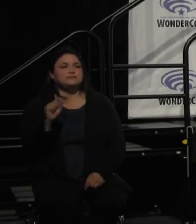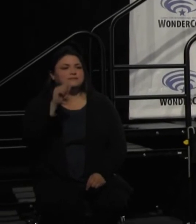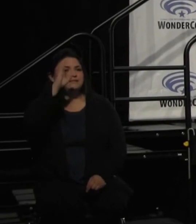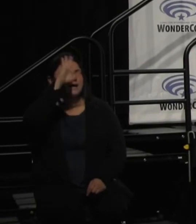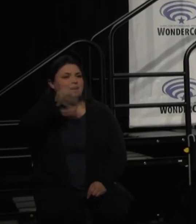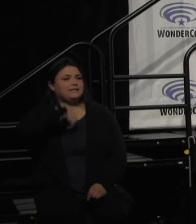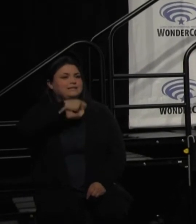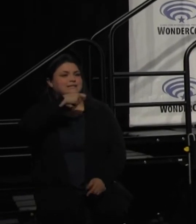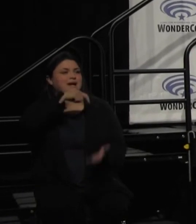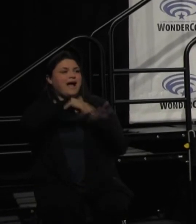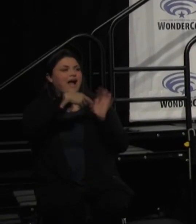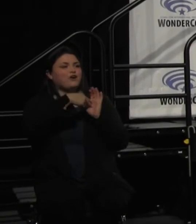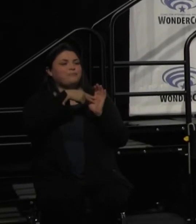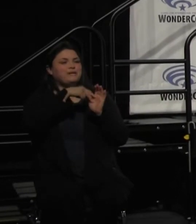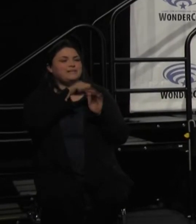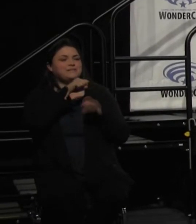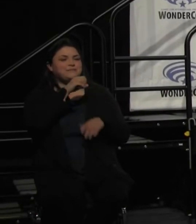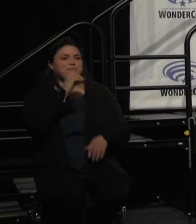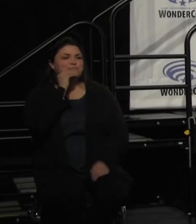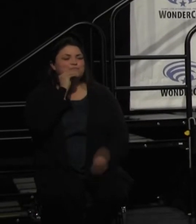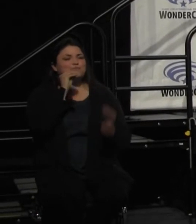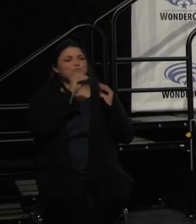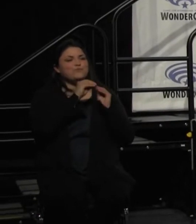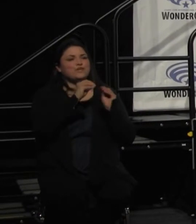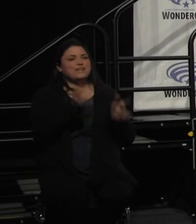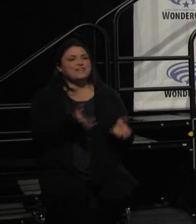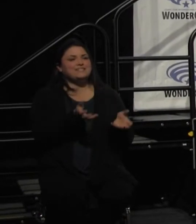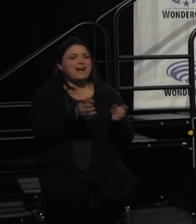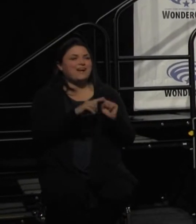I don't mean to kiss ass, but it's not every Go day. ahead.